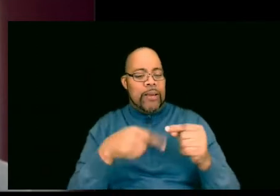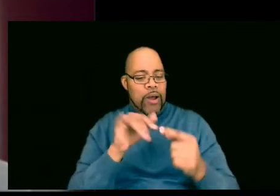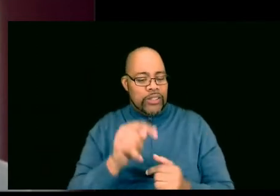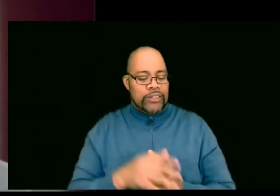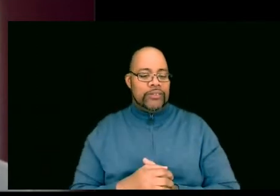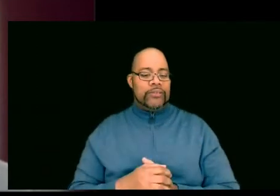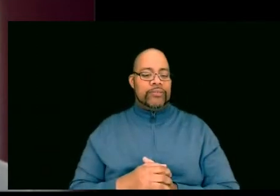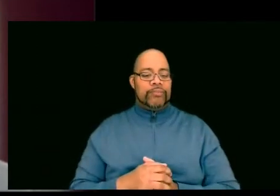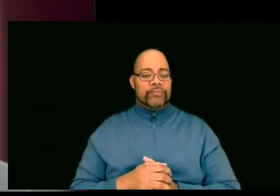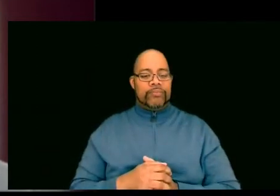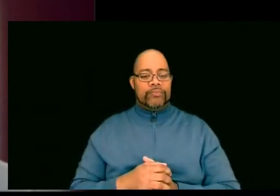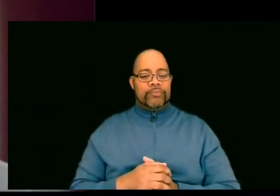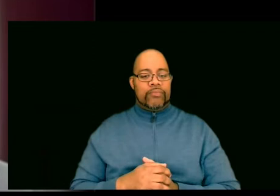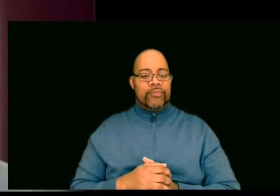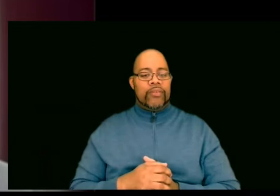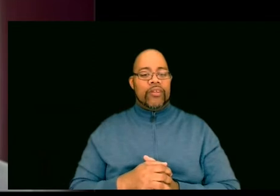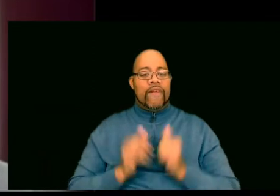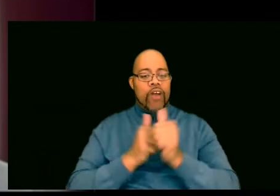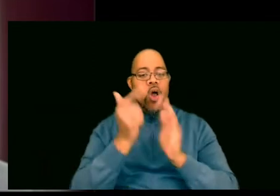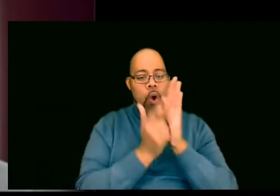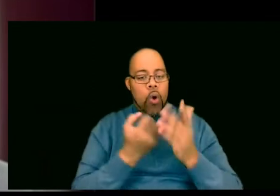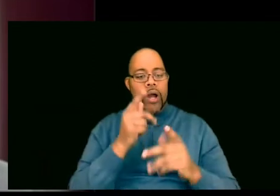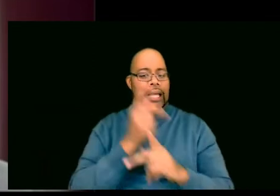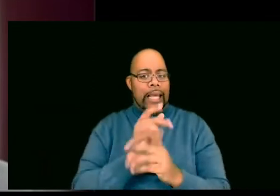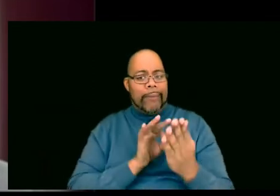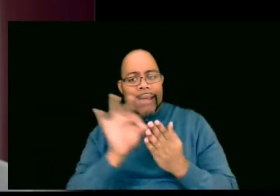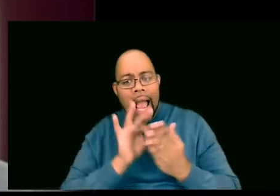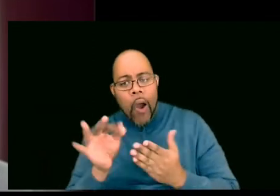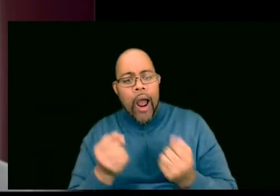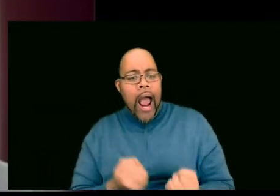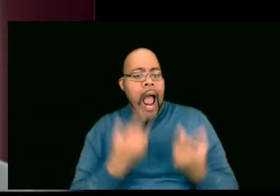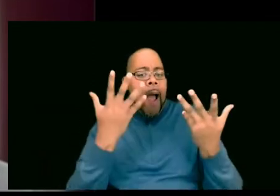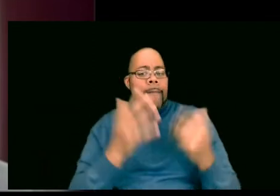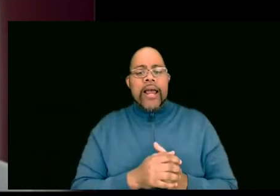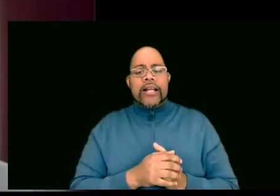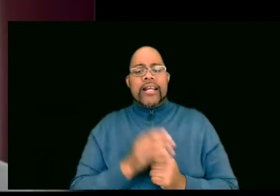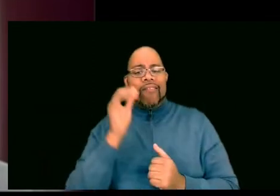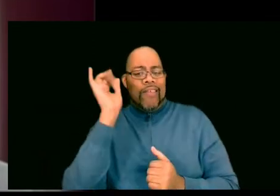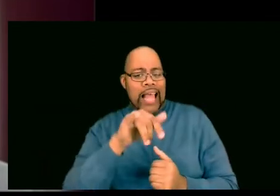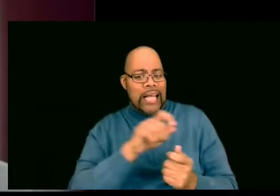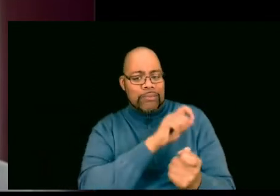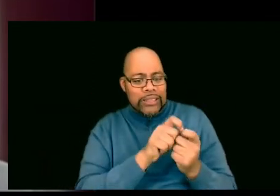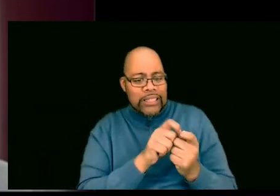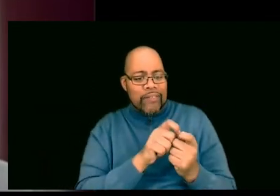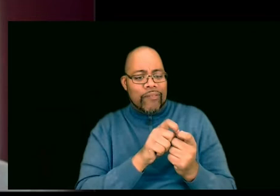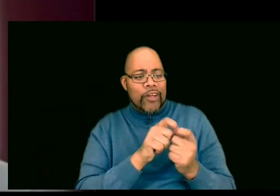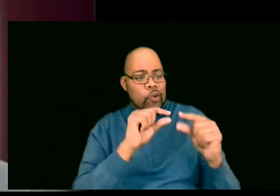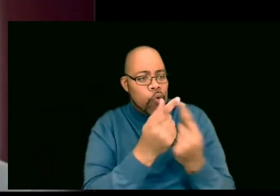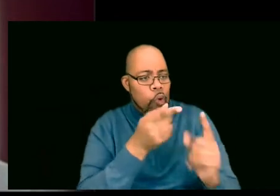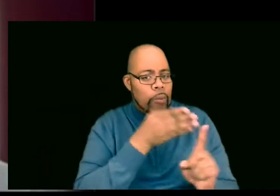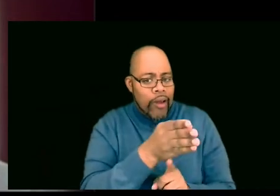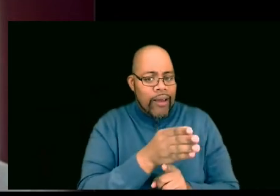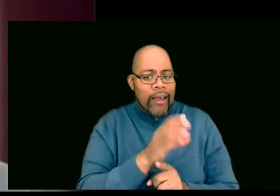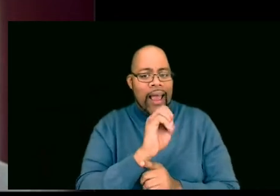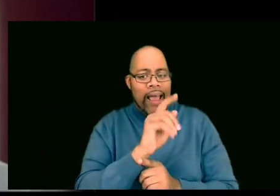do anything, so to say, by law, or keep count of how many of this